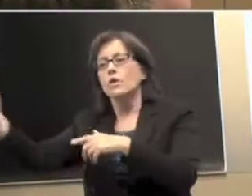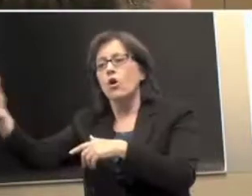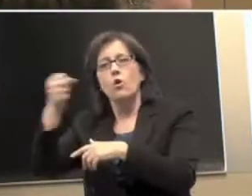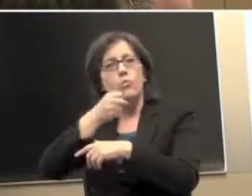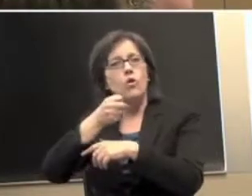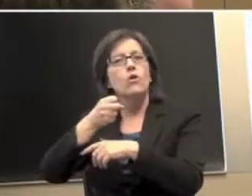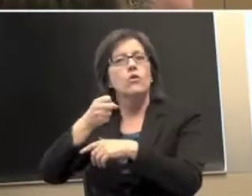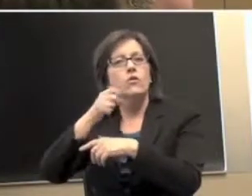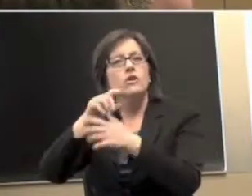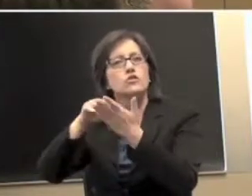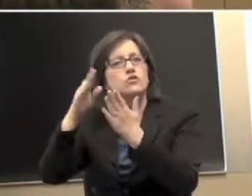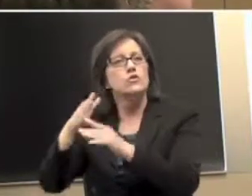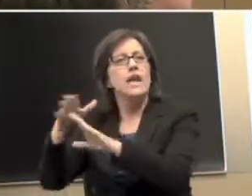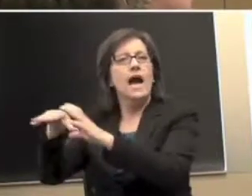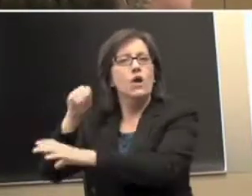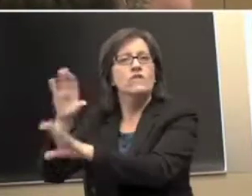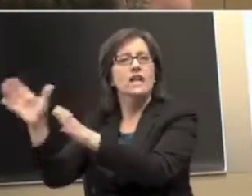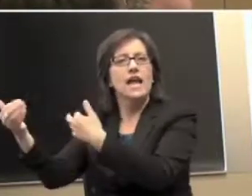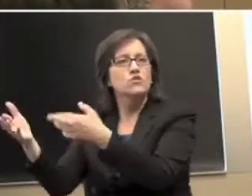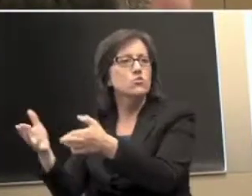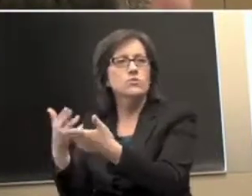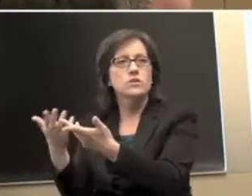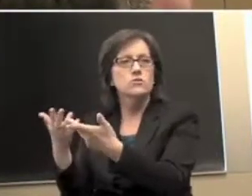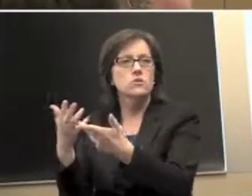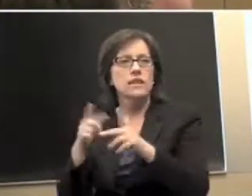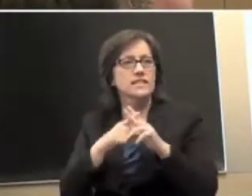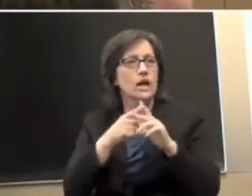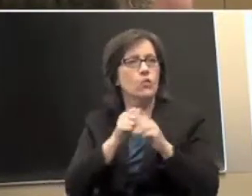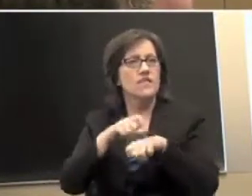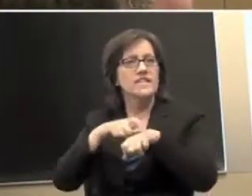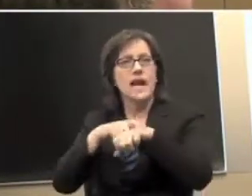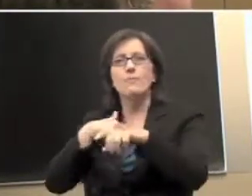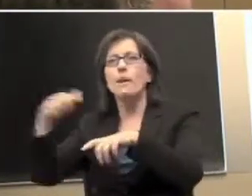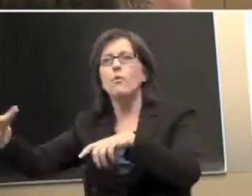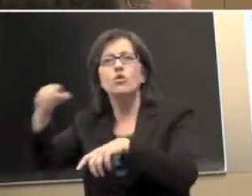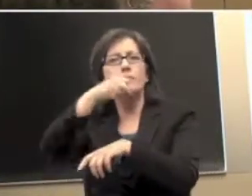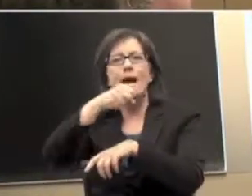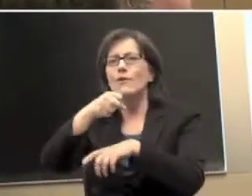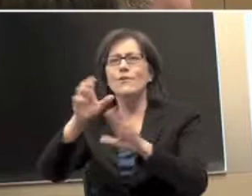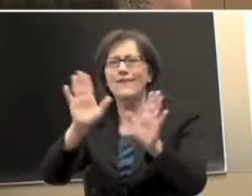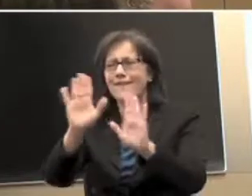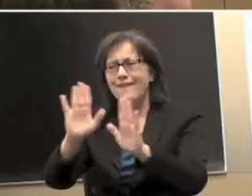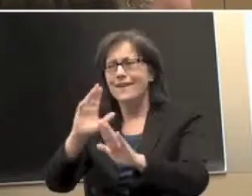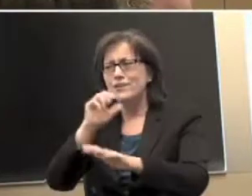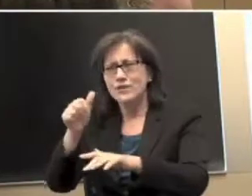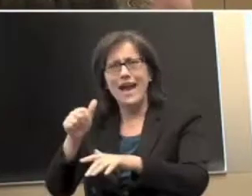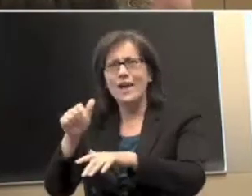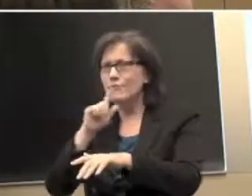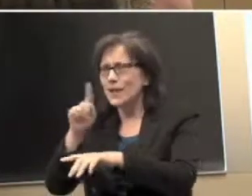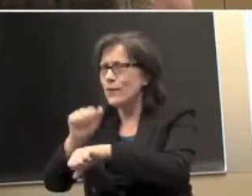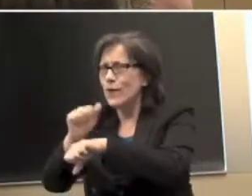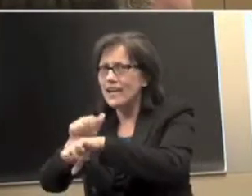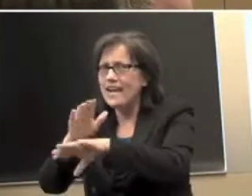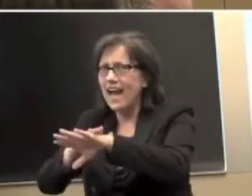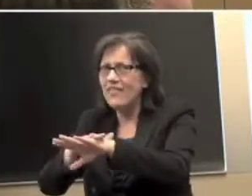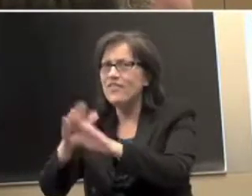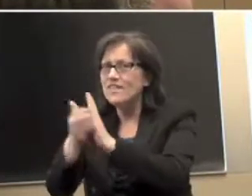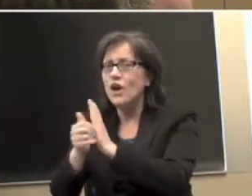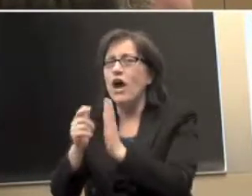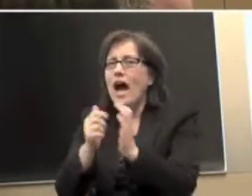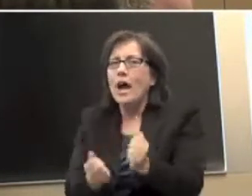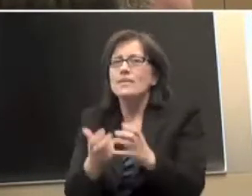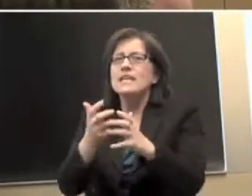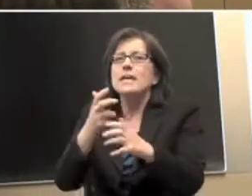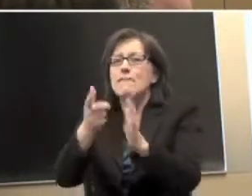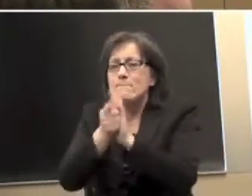like you have to take into consideration, you can't say, well, I started the time when I pulled them, but you're not really working on that skill yet. So we're saying, what are the actual minutes that he's